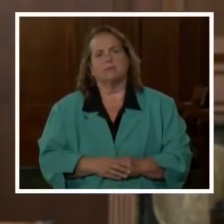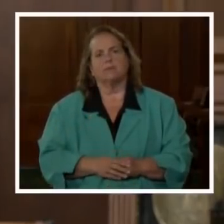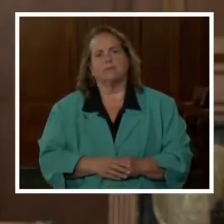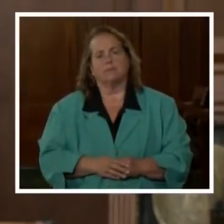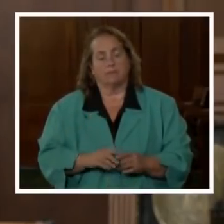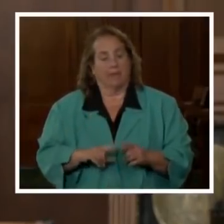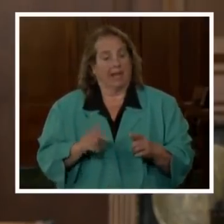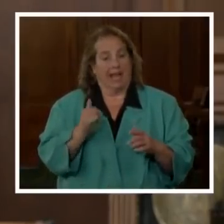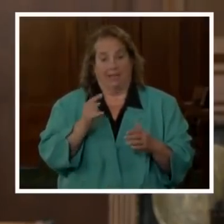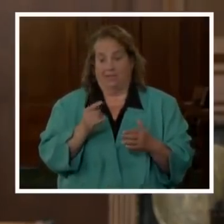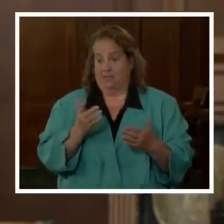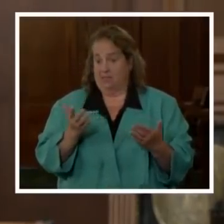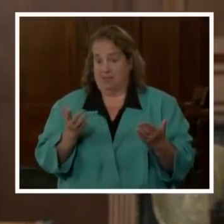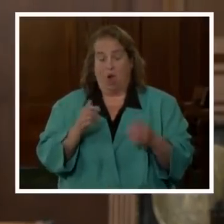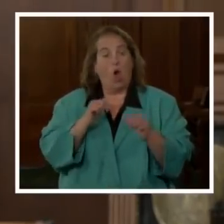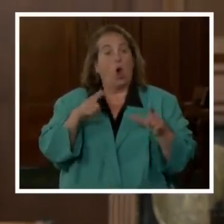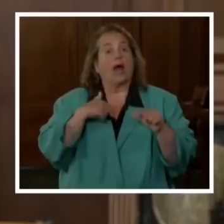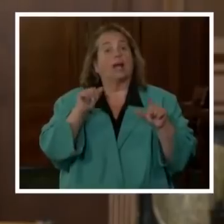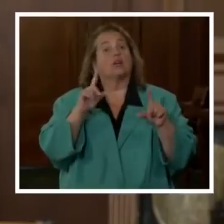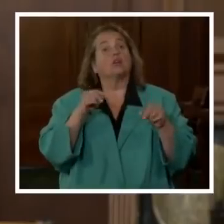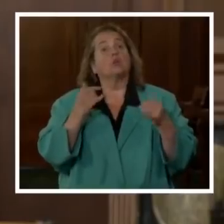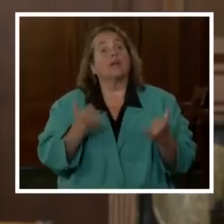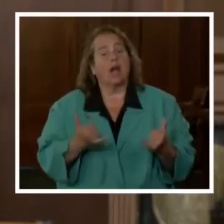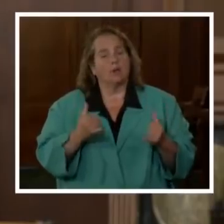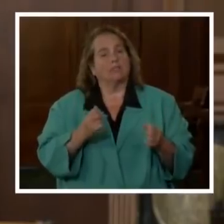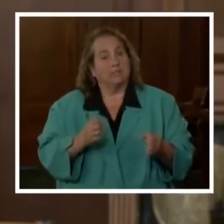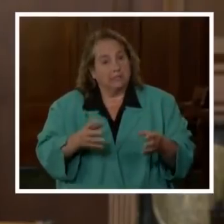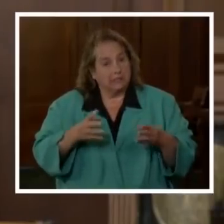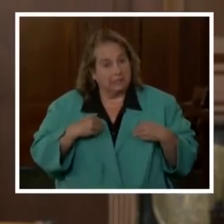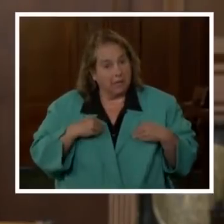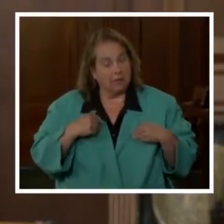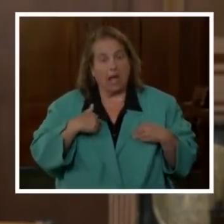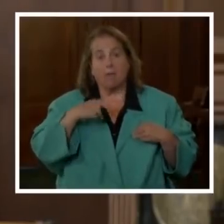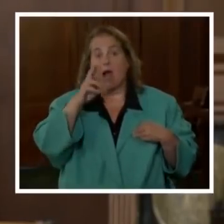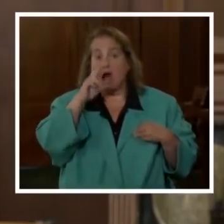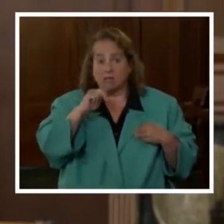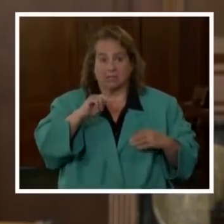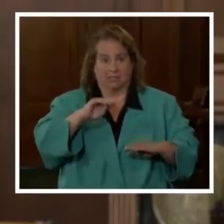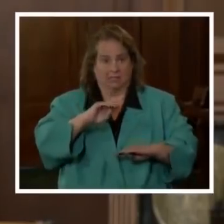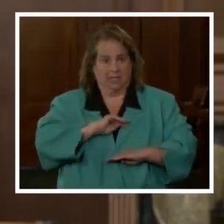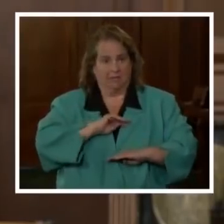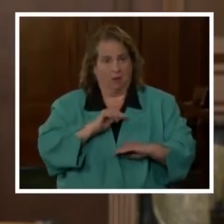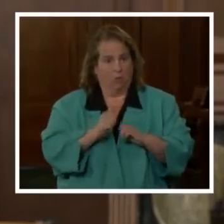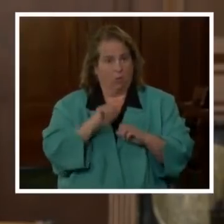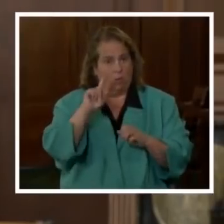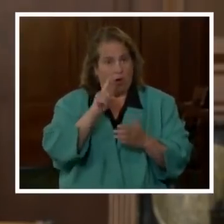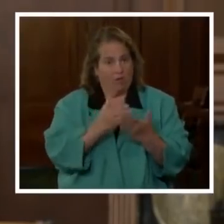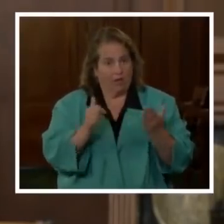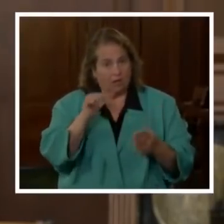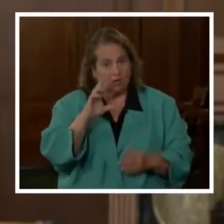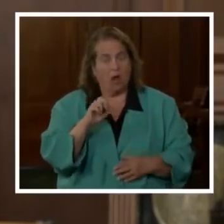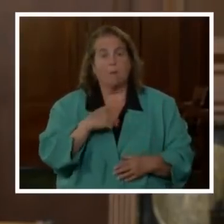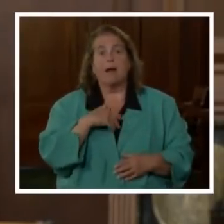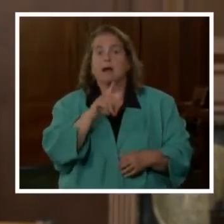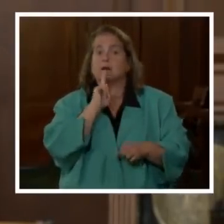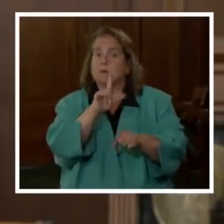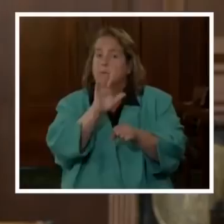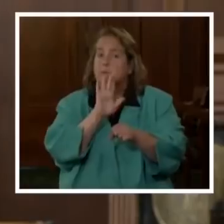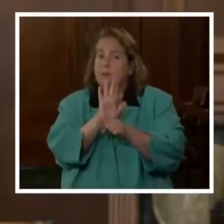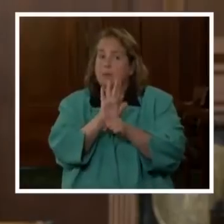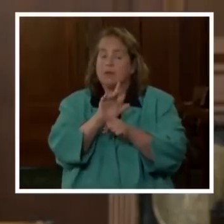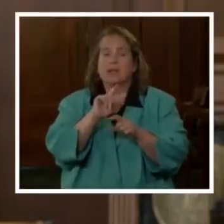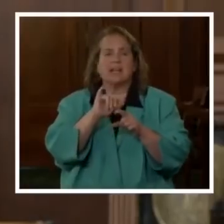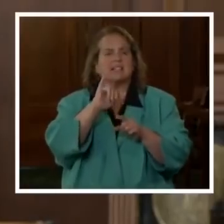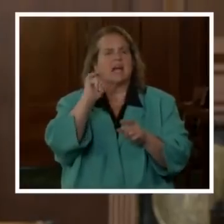in the end, all I can do right now is to accept that I am unsatisfied with where things are. My commitment is a